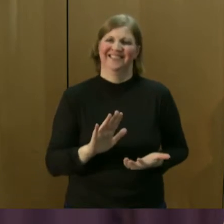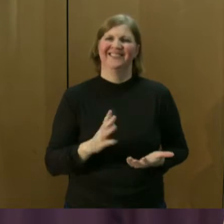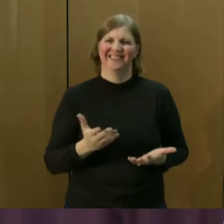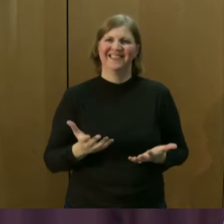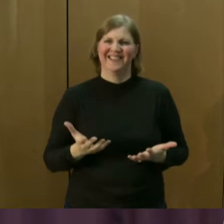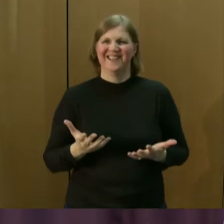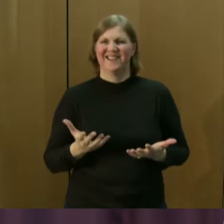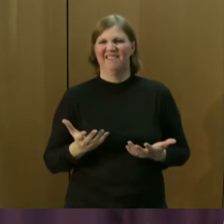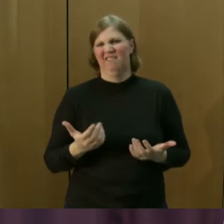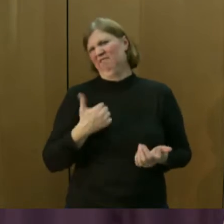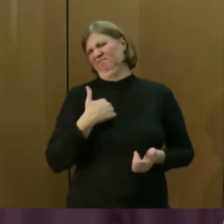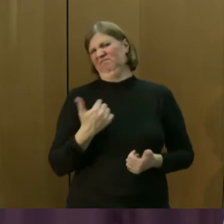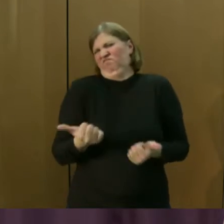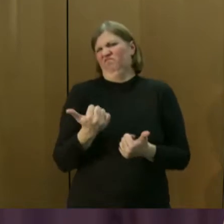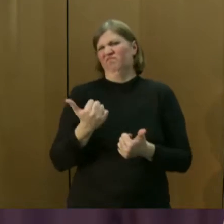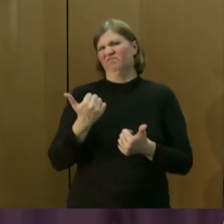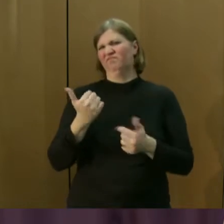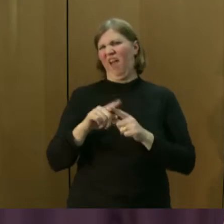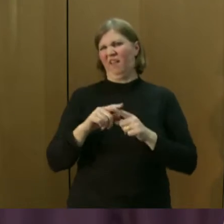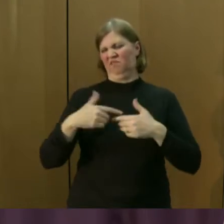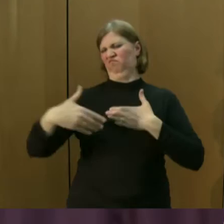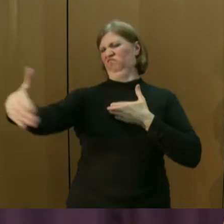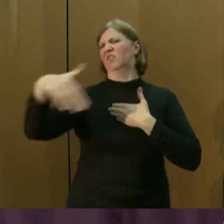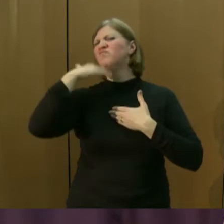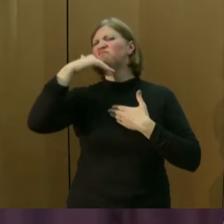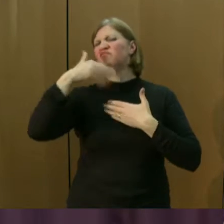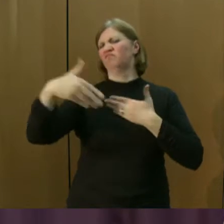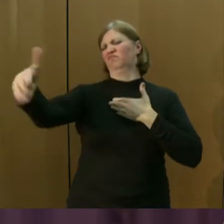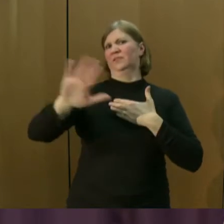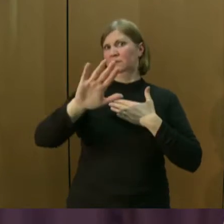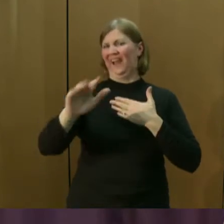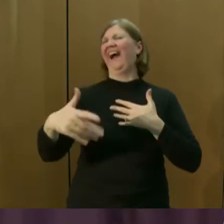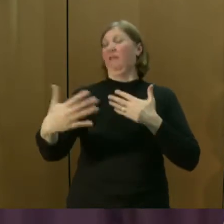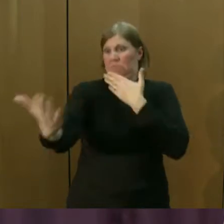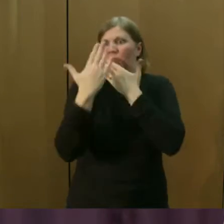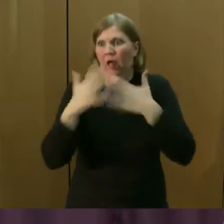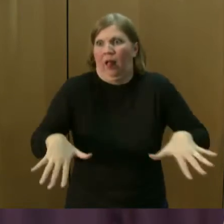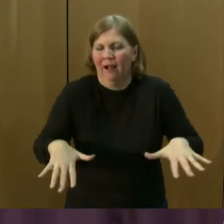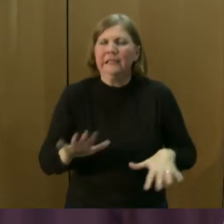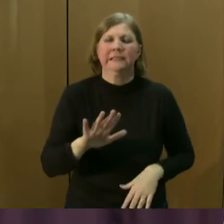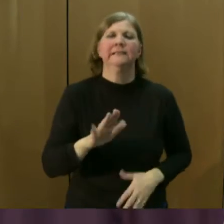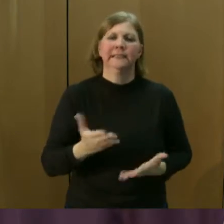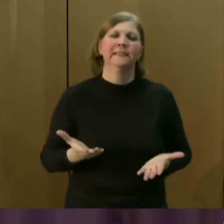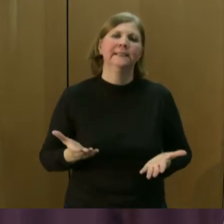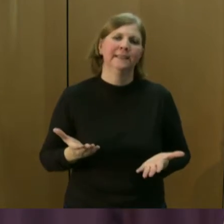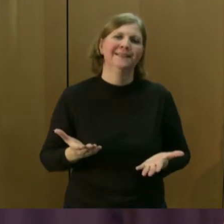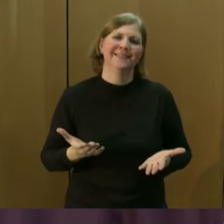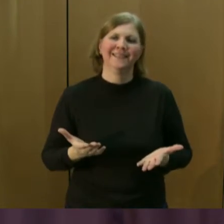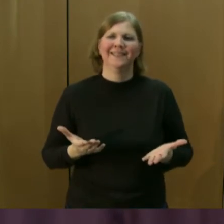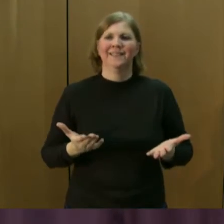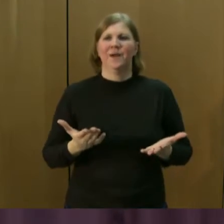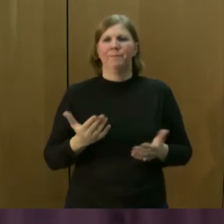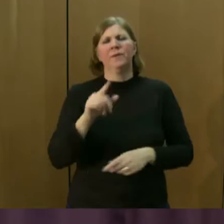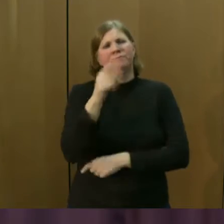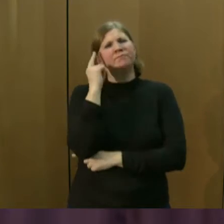arrive and you're sitting there on your first or second day of shows. And I think thinking about who your audience member is, so in terms of the international